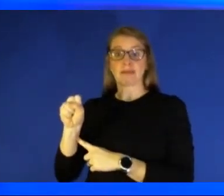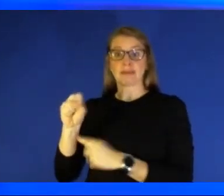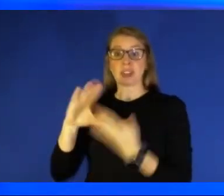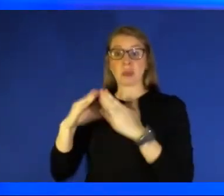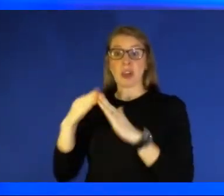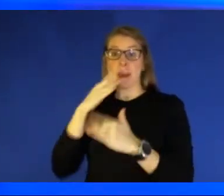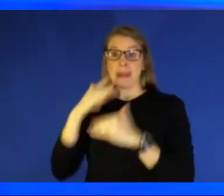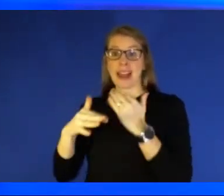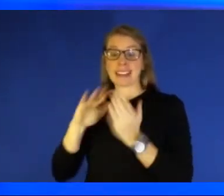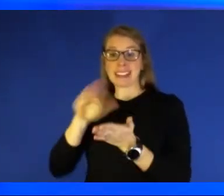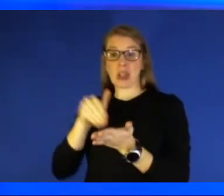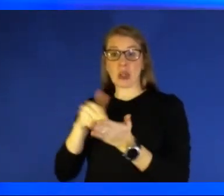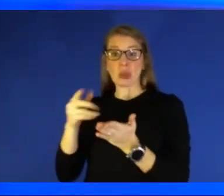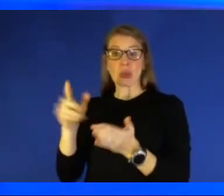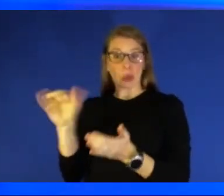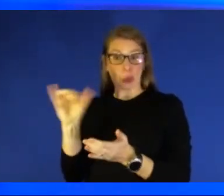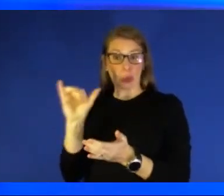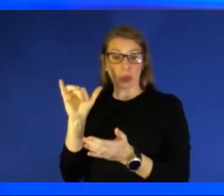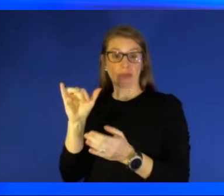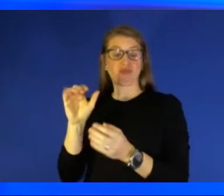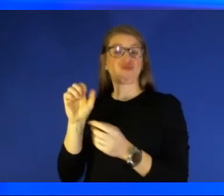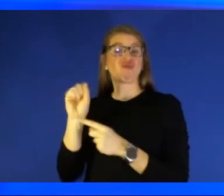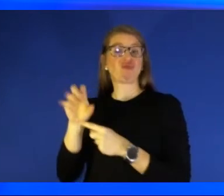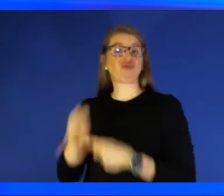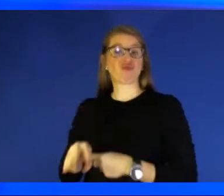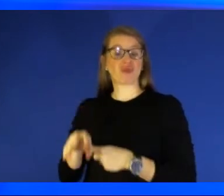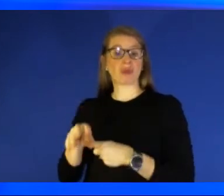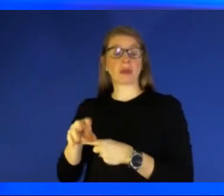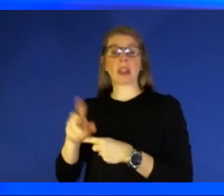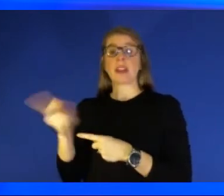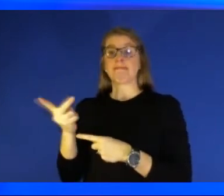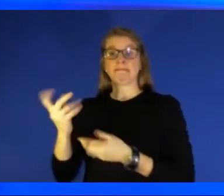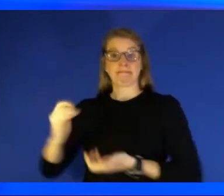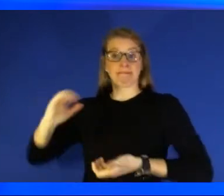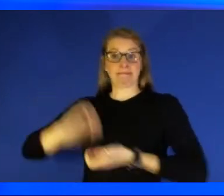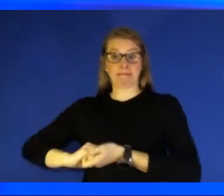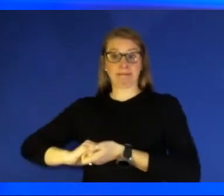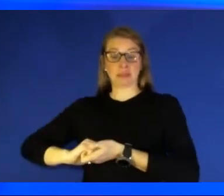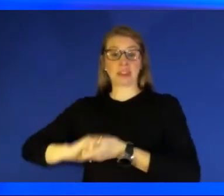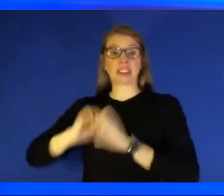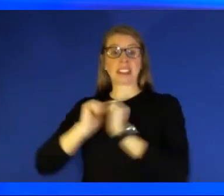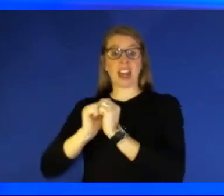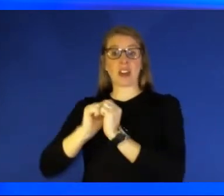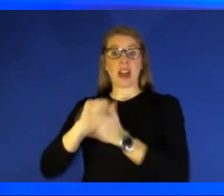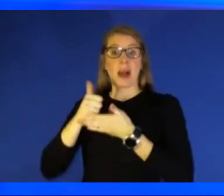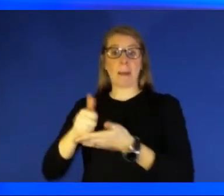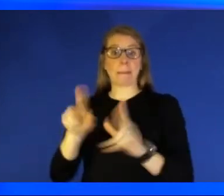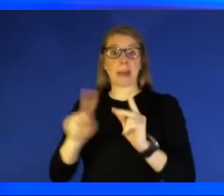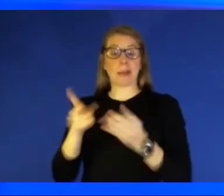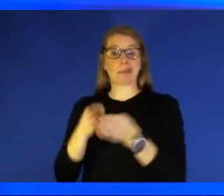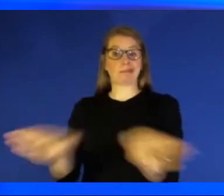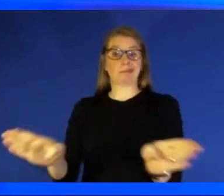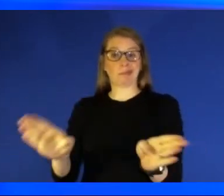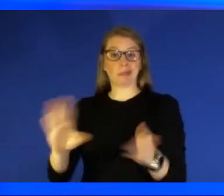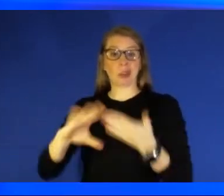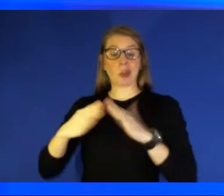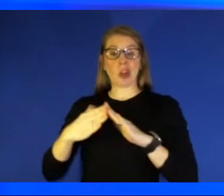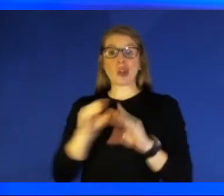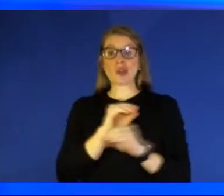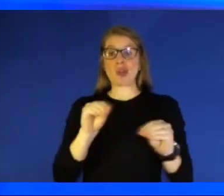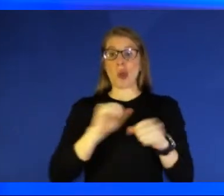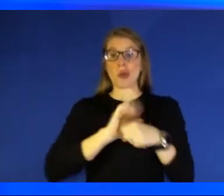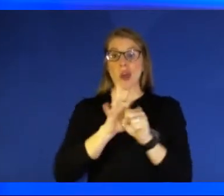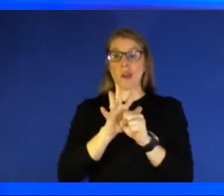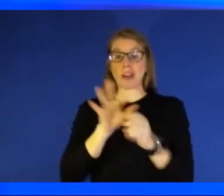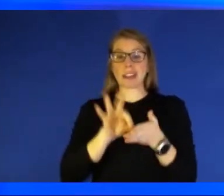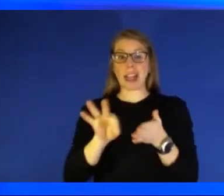Center. We're going to share how they're teaming up together to help people in our community. We don't have a COVID count today because Dr. Hawkinson's also enjoying